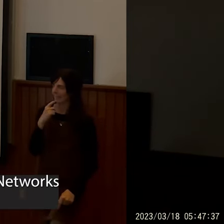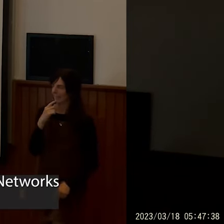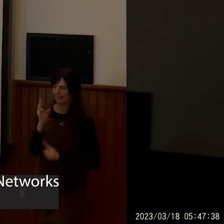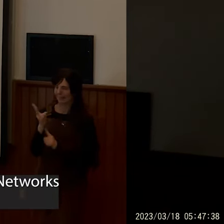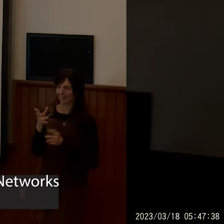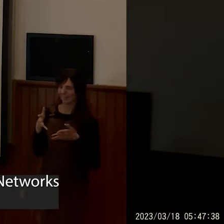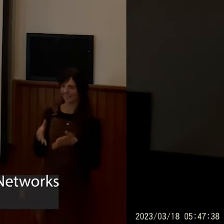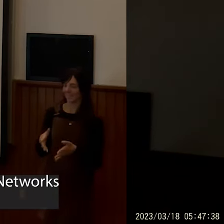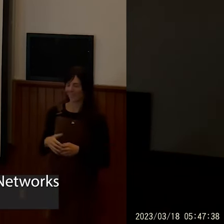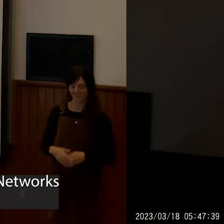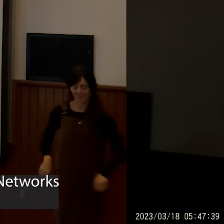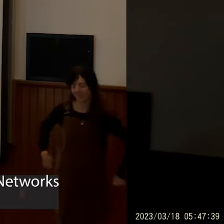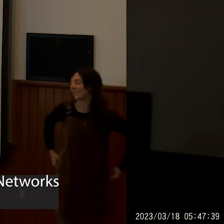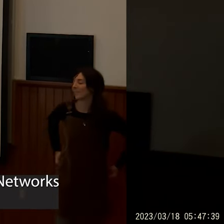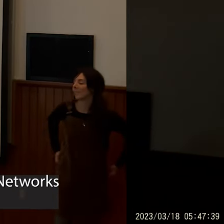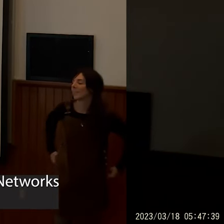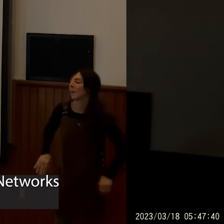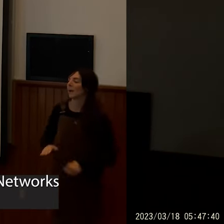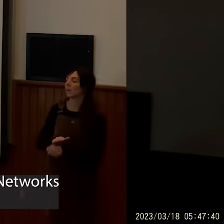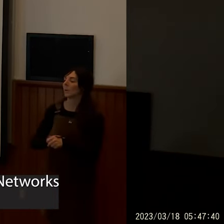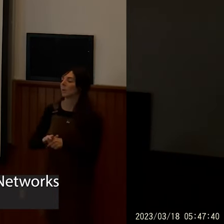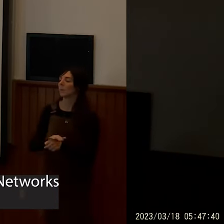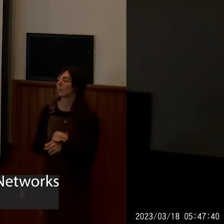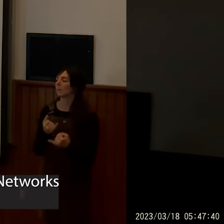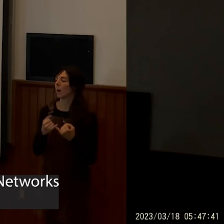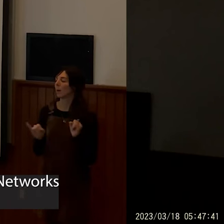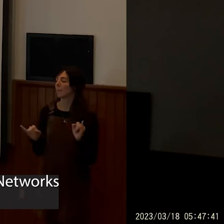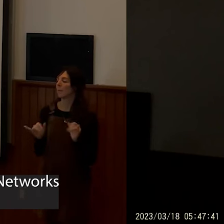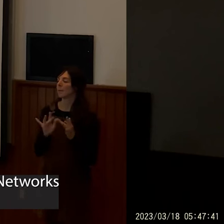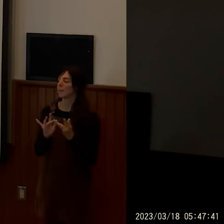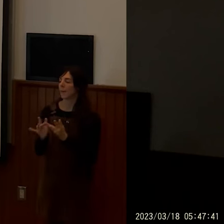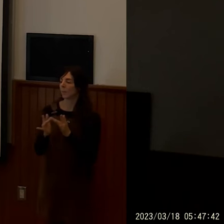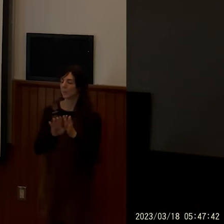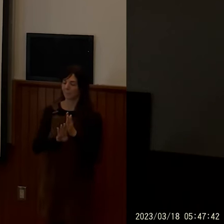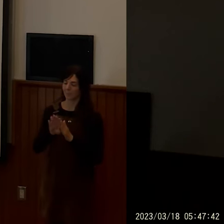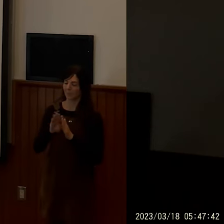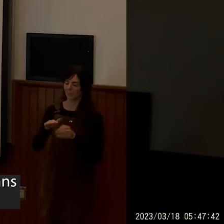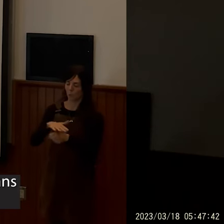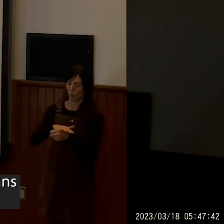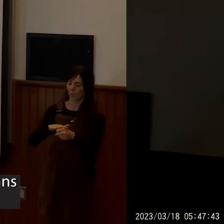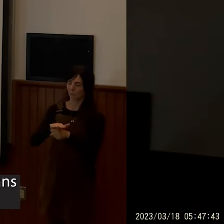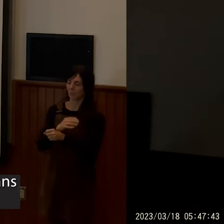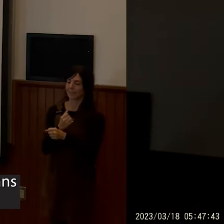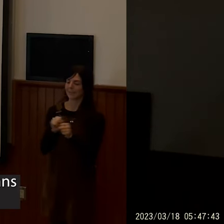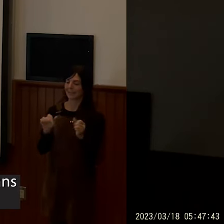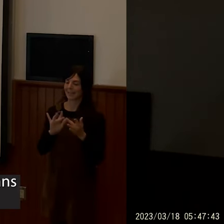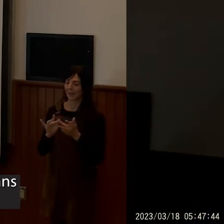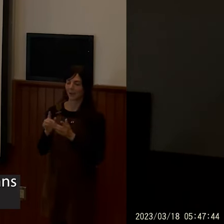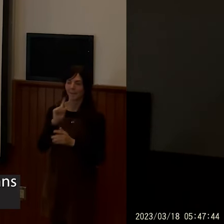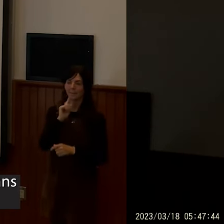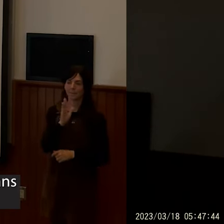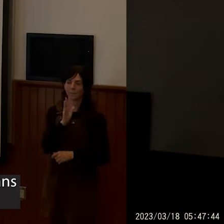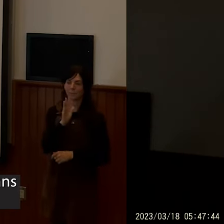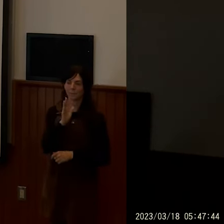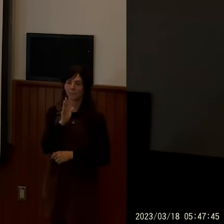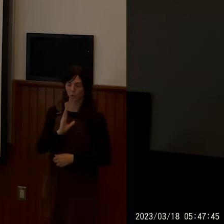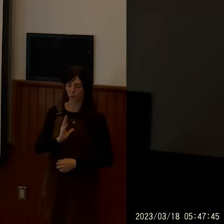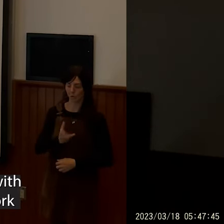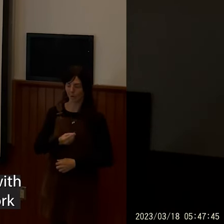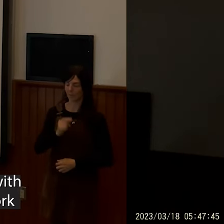I talk about this work, Local Autonomy Networks, that was about building local safety networks for queer and trans people of